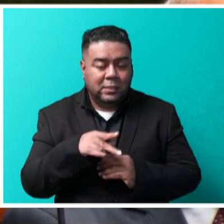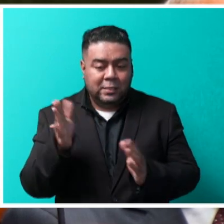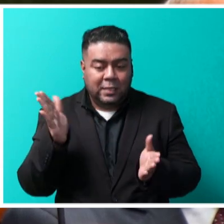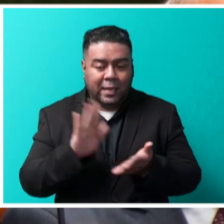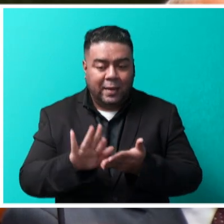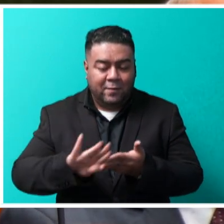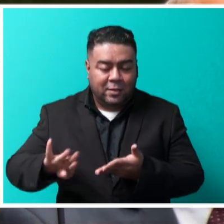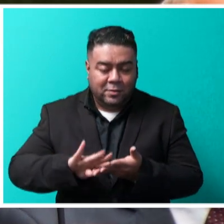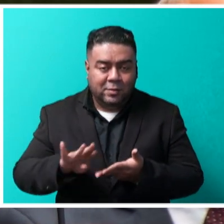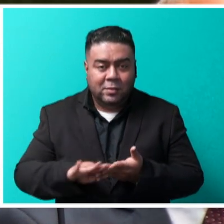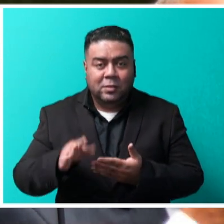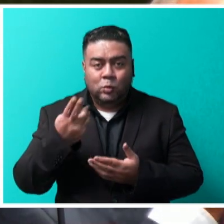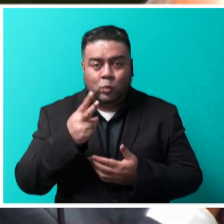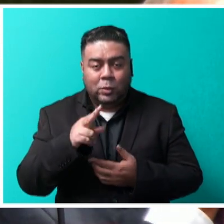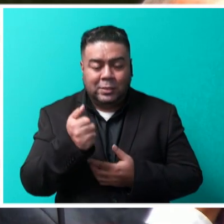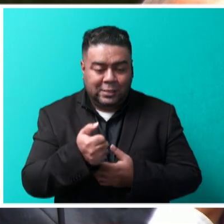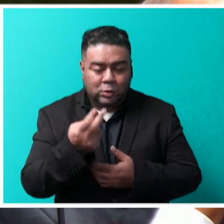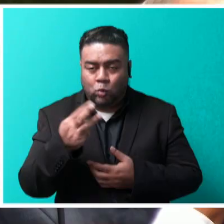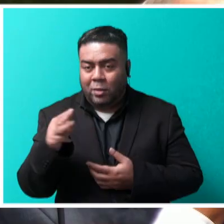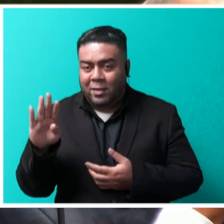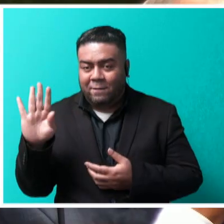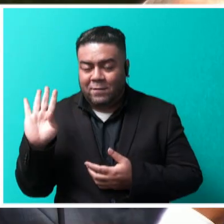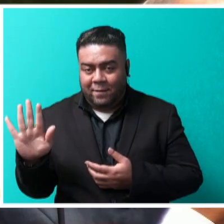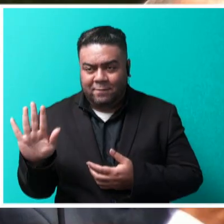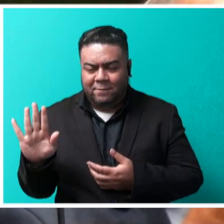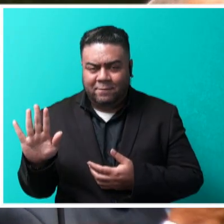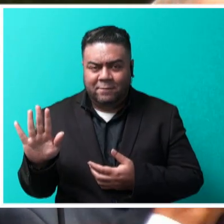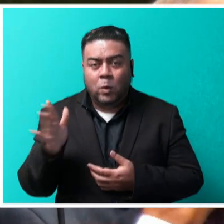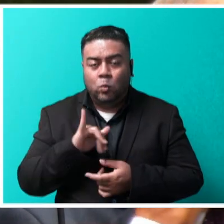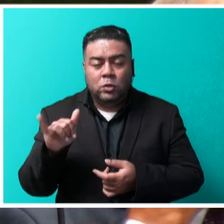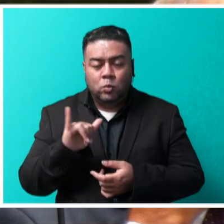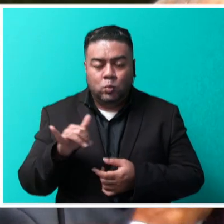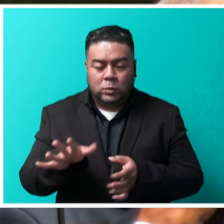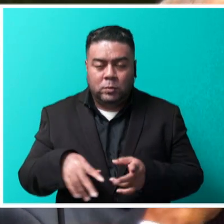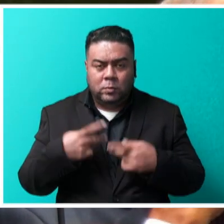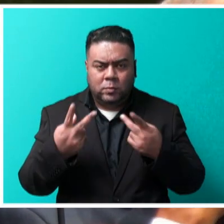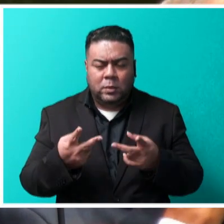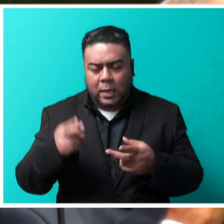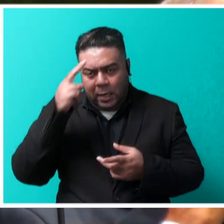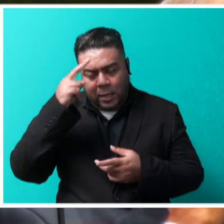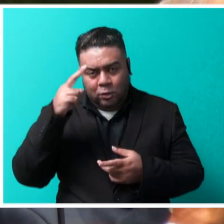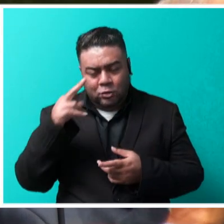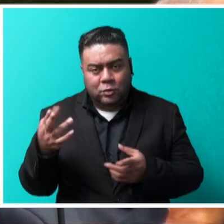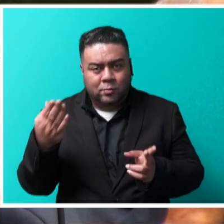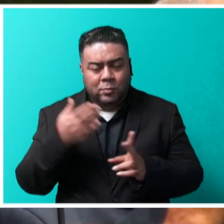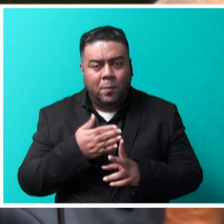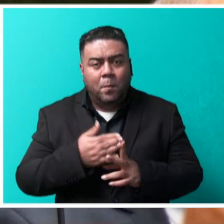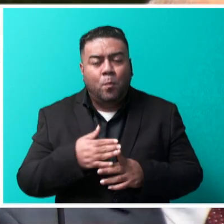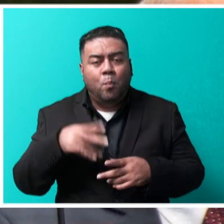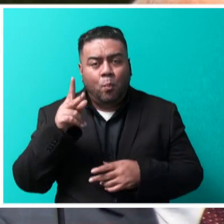Framework 2026 to 2035, which will provide a coordinated national approach to addressing